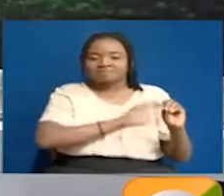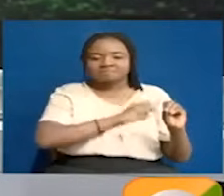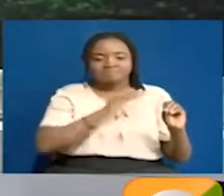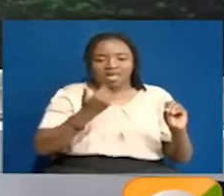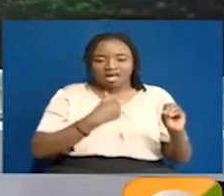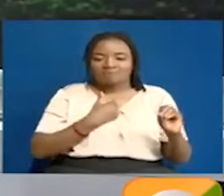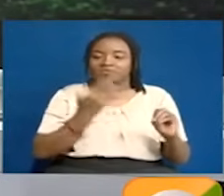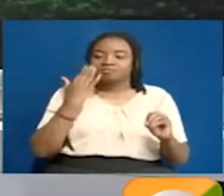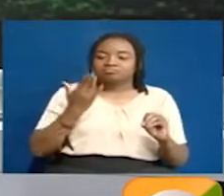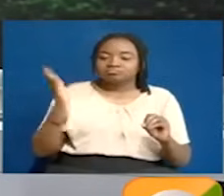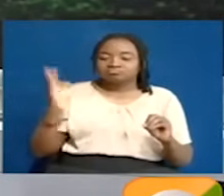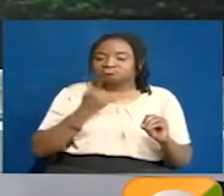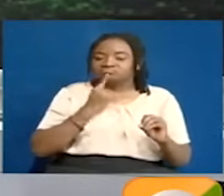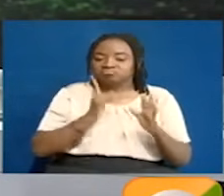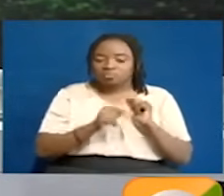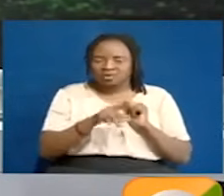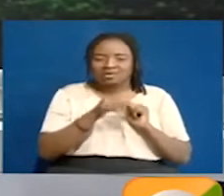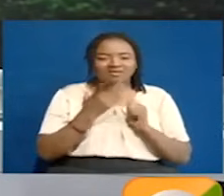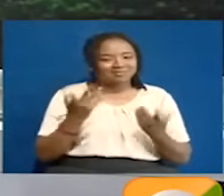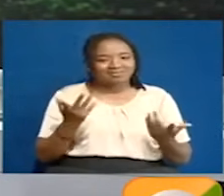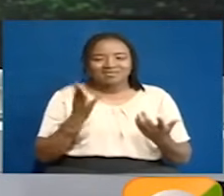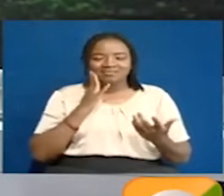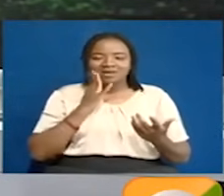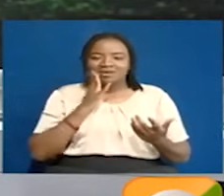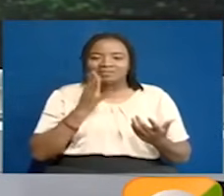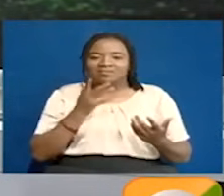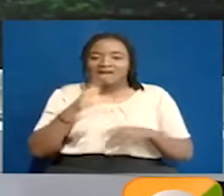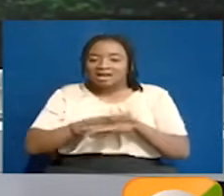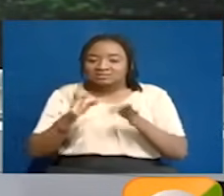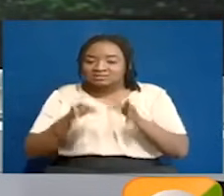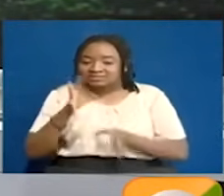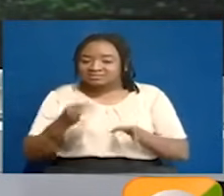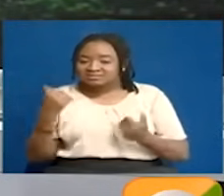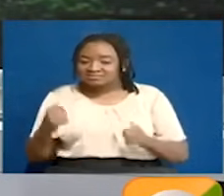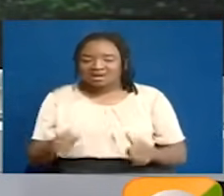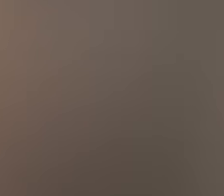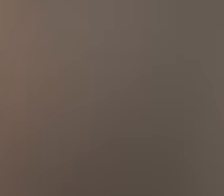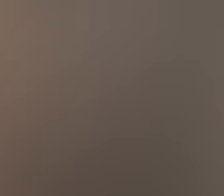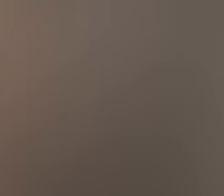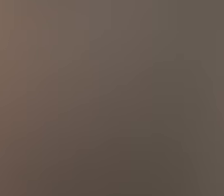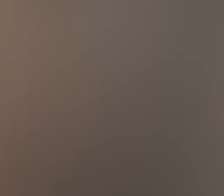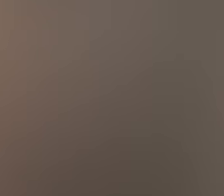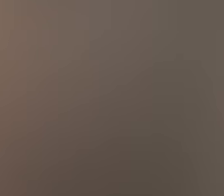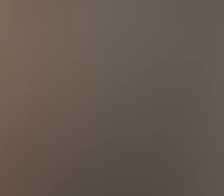Franklin Walla reports that the parent says she has not been able to get justice.